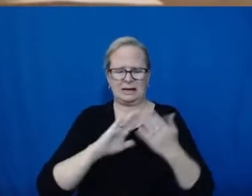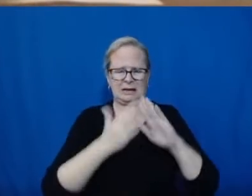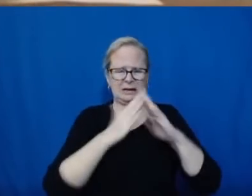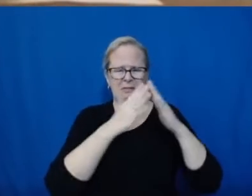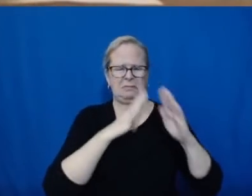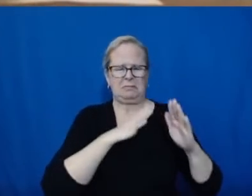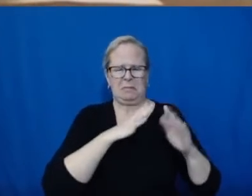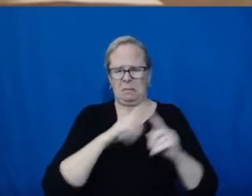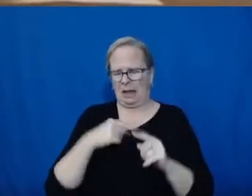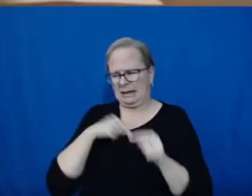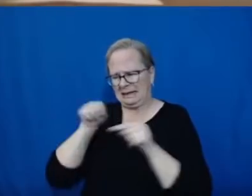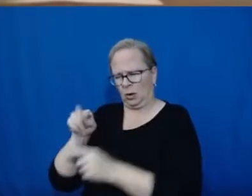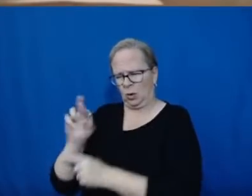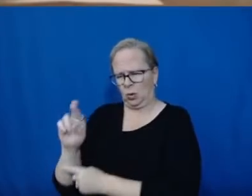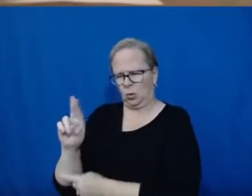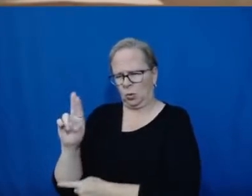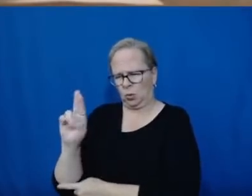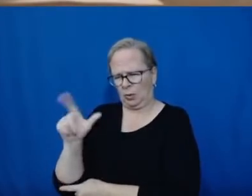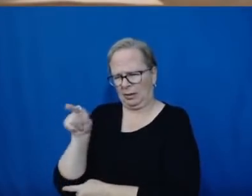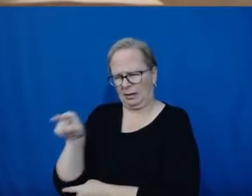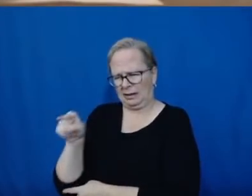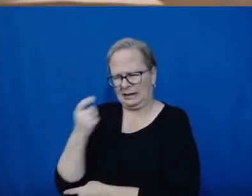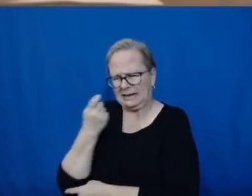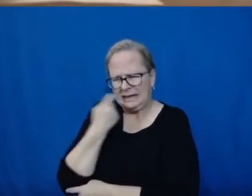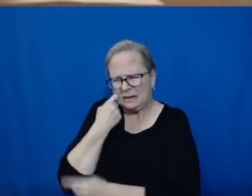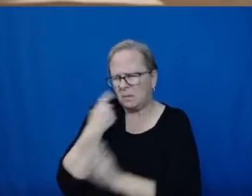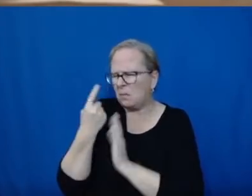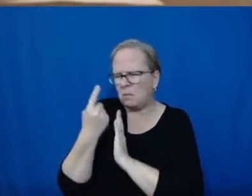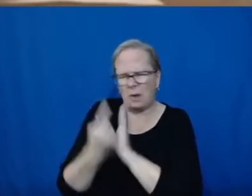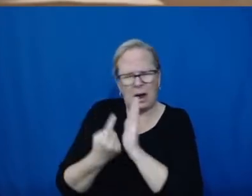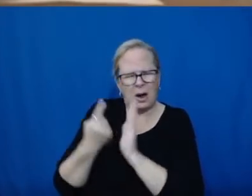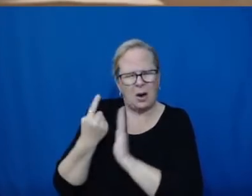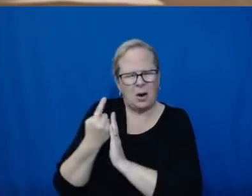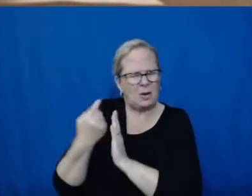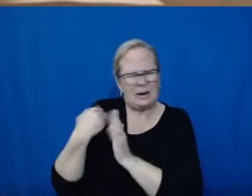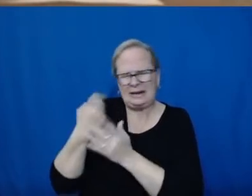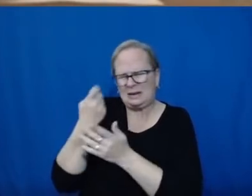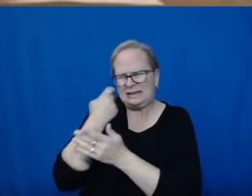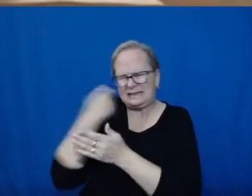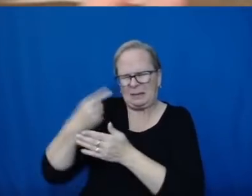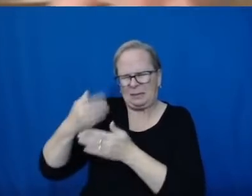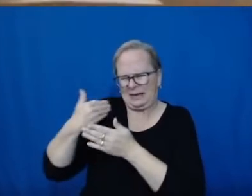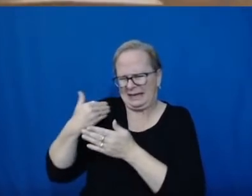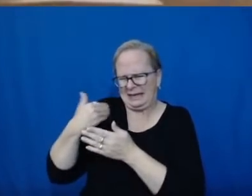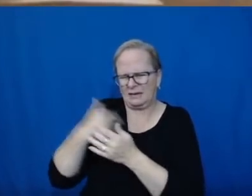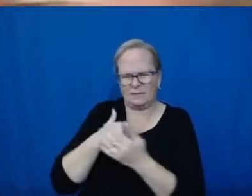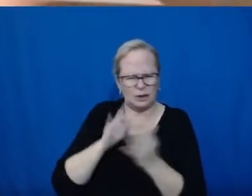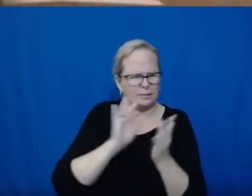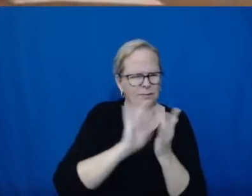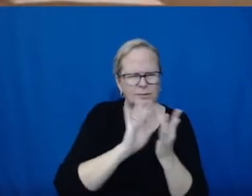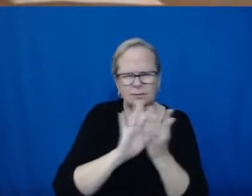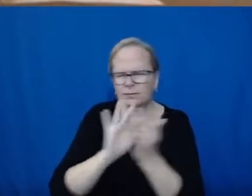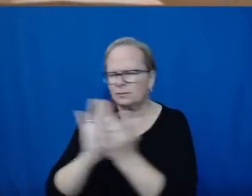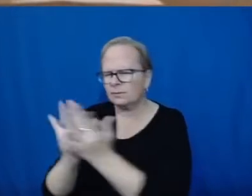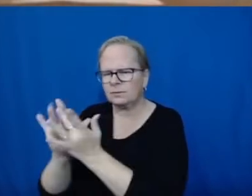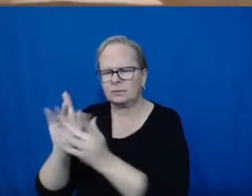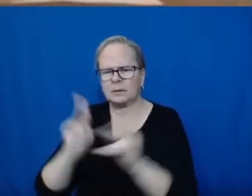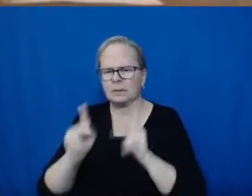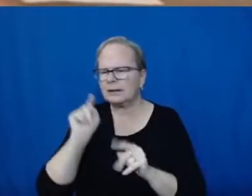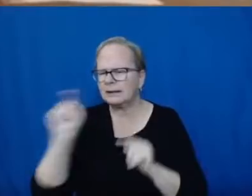like 12 hours ago, we didn't really have a panel. So I reached out to a bunch of people. And I said, especially nurses, do you have anything you want to say?